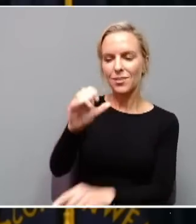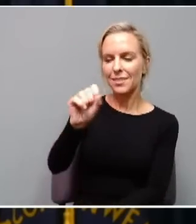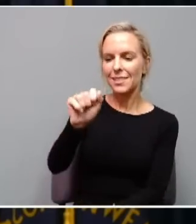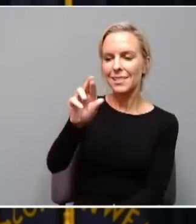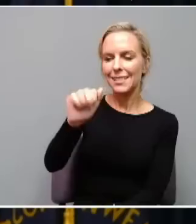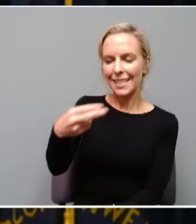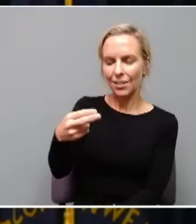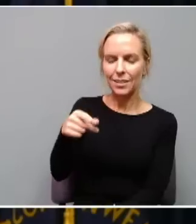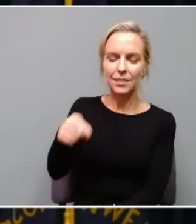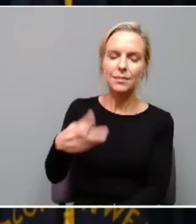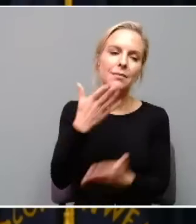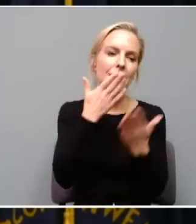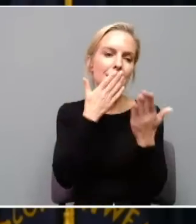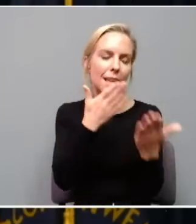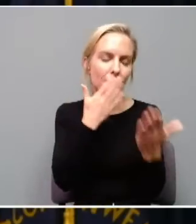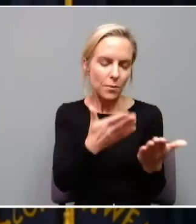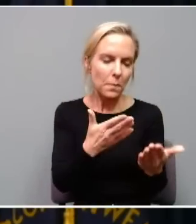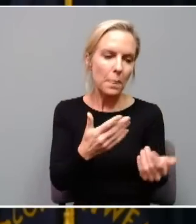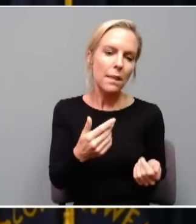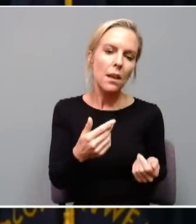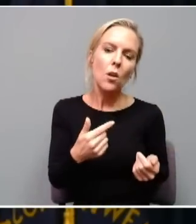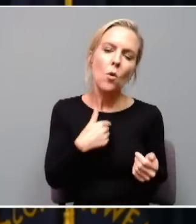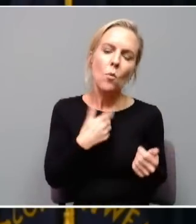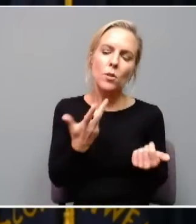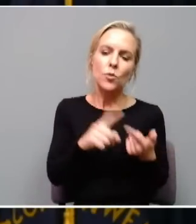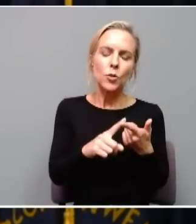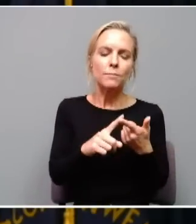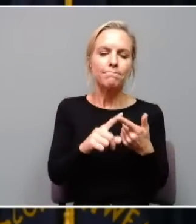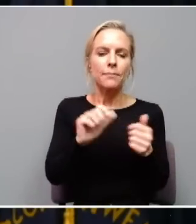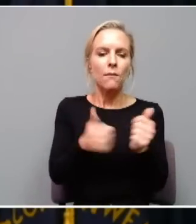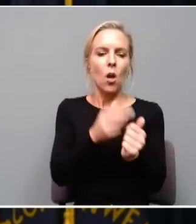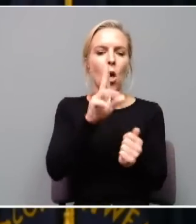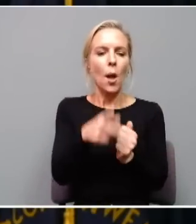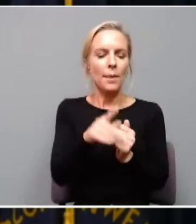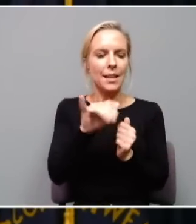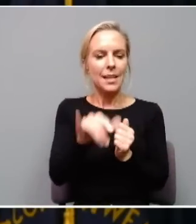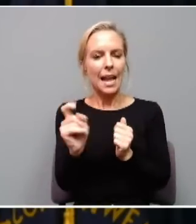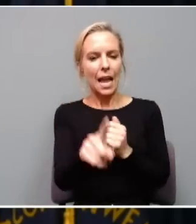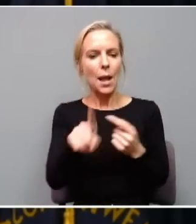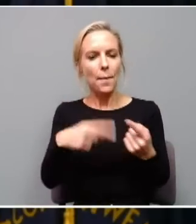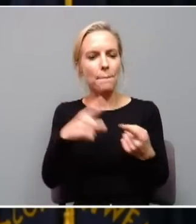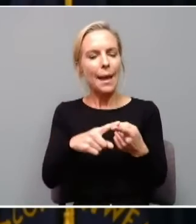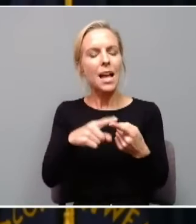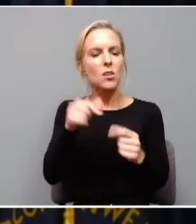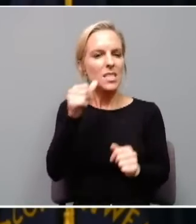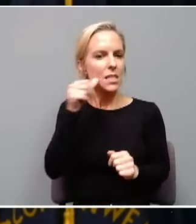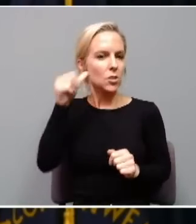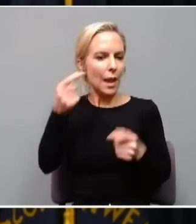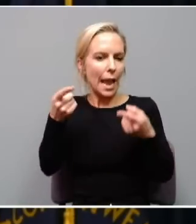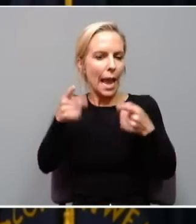Yes, thank you. I want to follow up and ask about the shooting in Louisville yesterday.